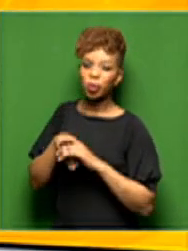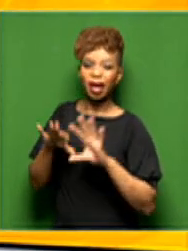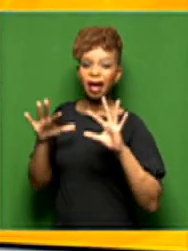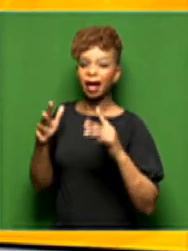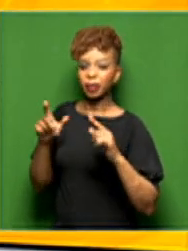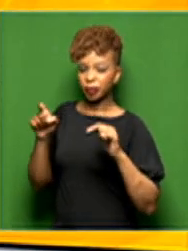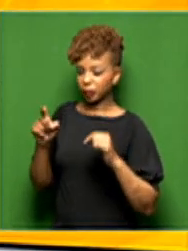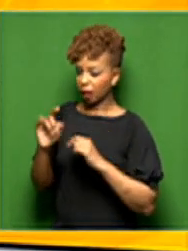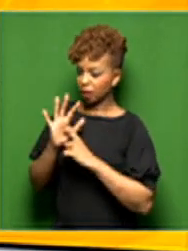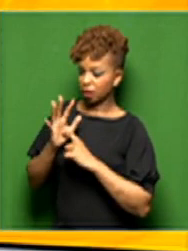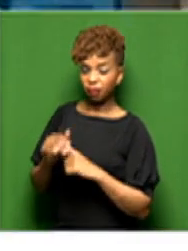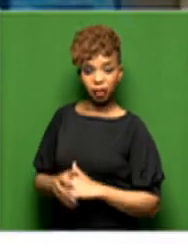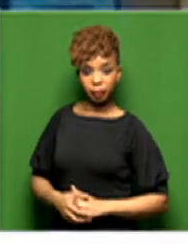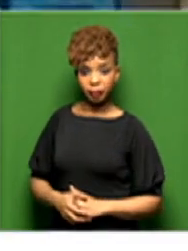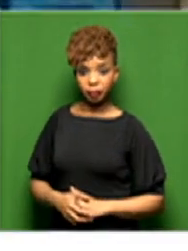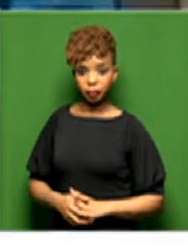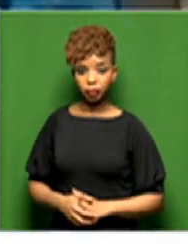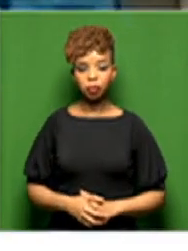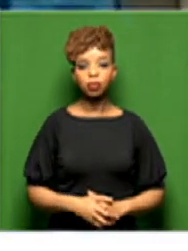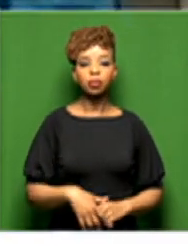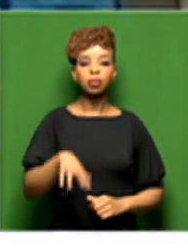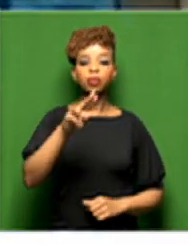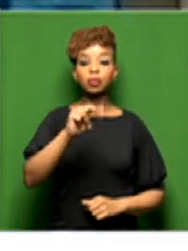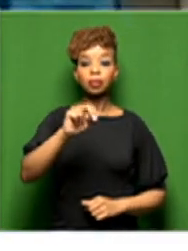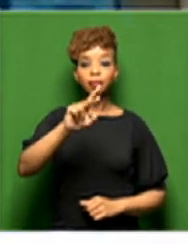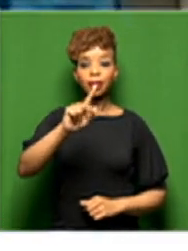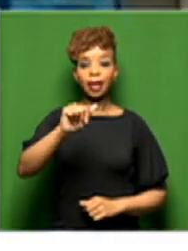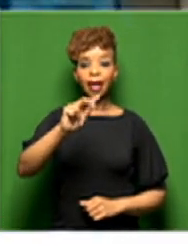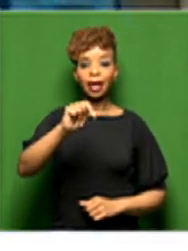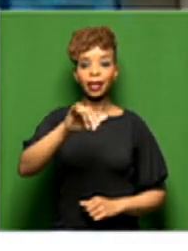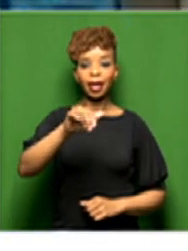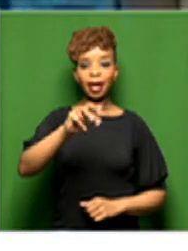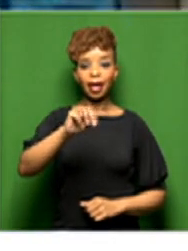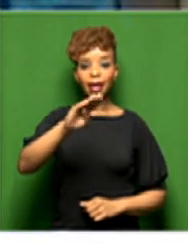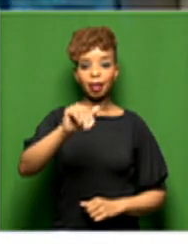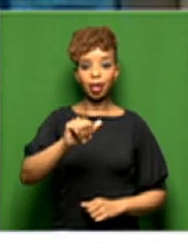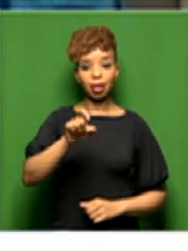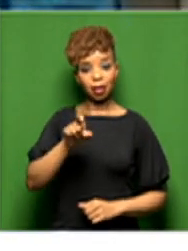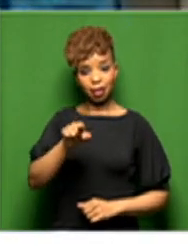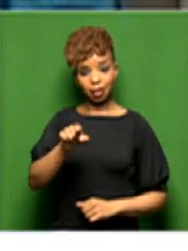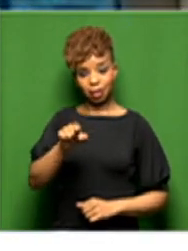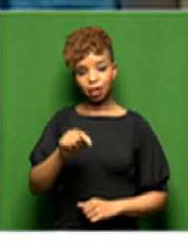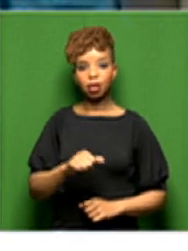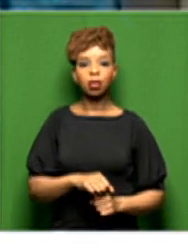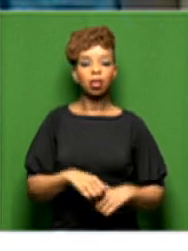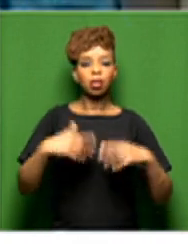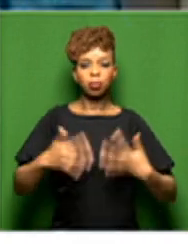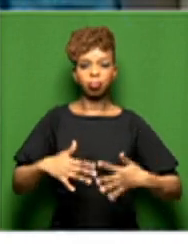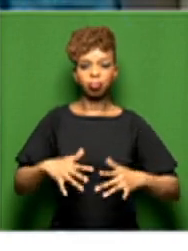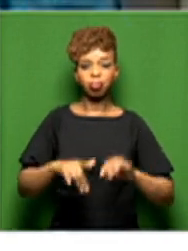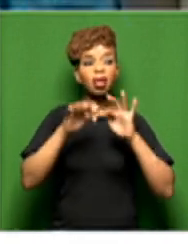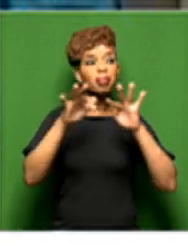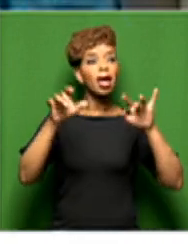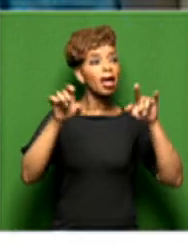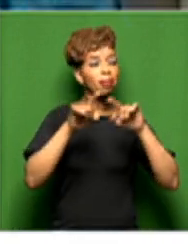So Nkanyamba, essentially, he's a very seasoned hitman. Everyone respects him and everyone looks up to